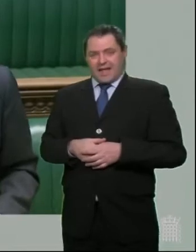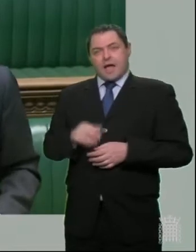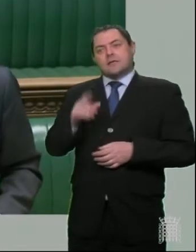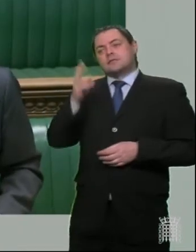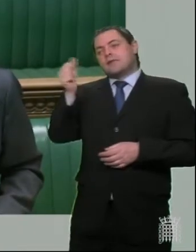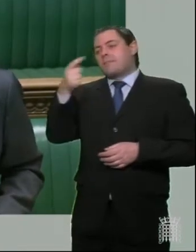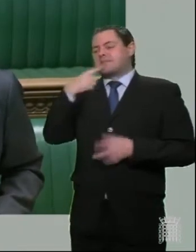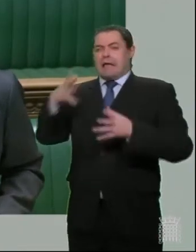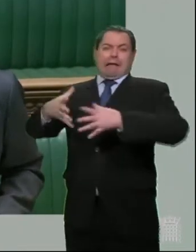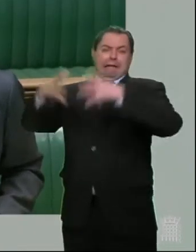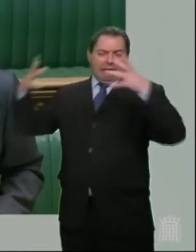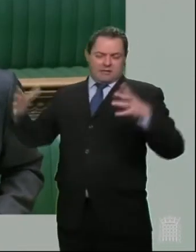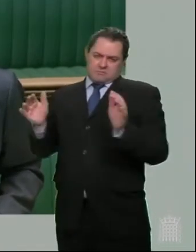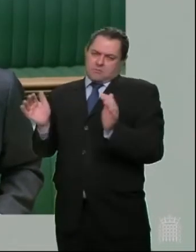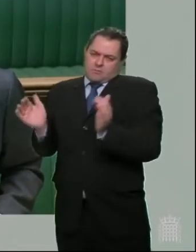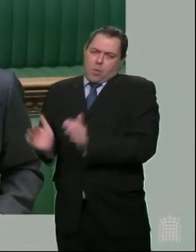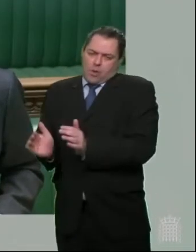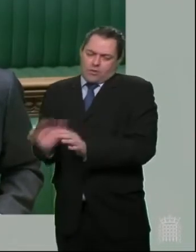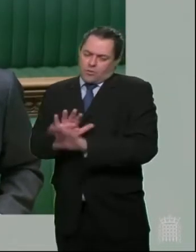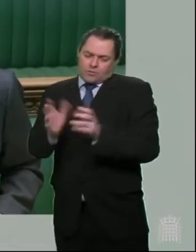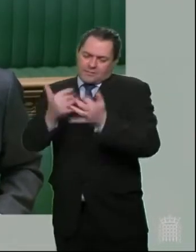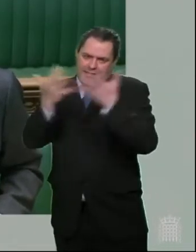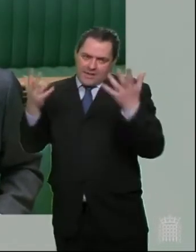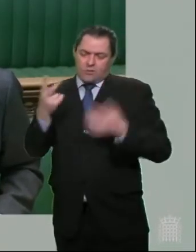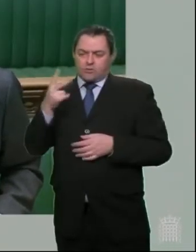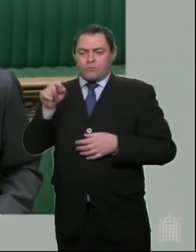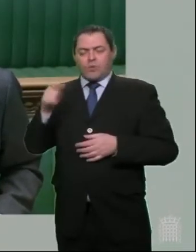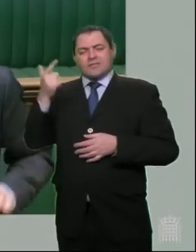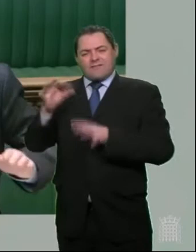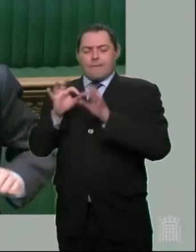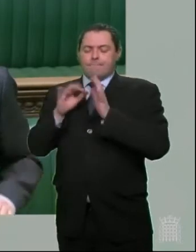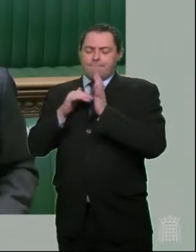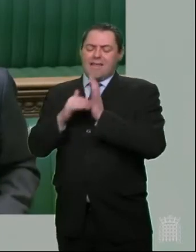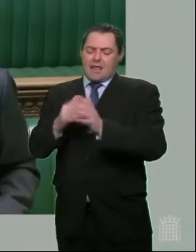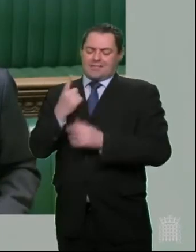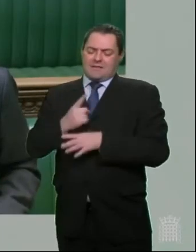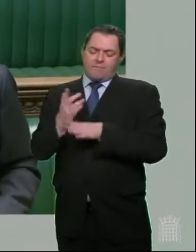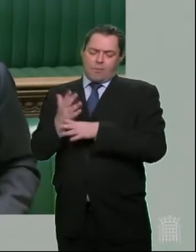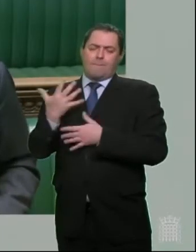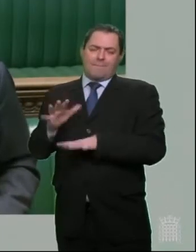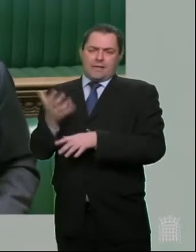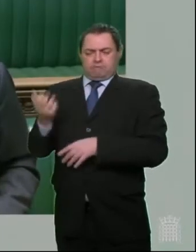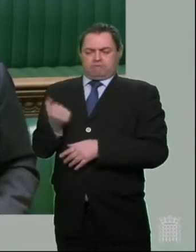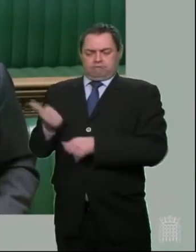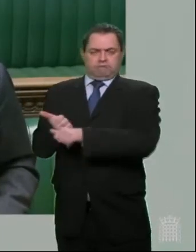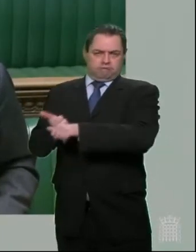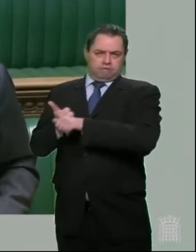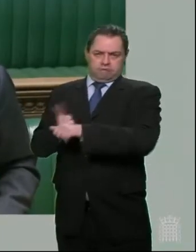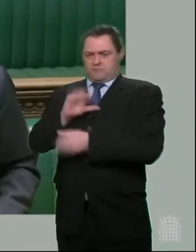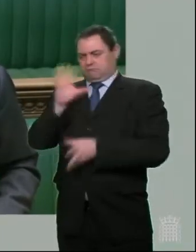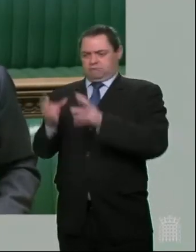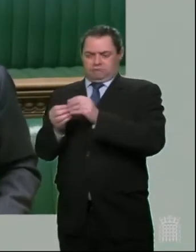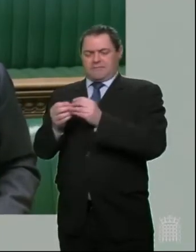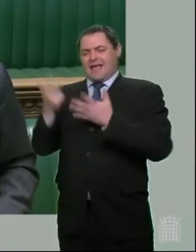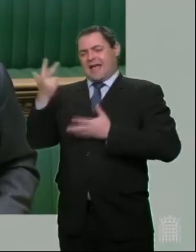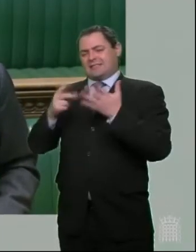suggested, Mr. Speaker, in this House, and I can tell him that 2.7 million people have self-employed have received support, totaling over 18.5